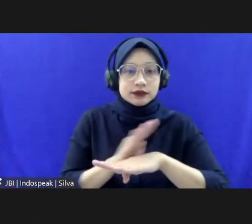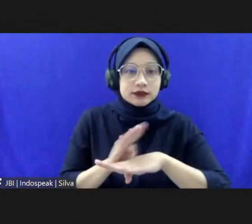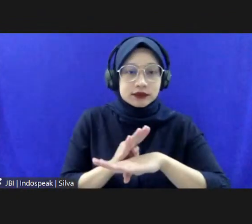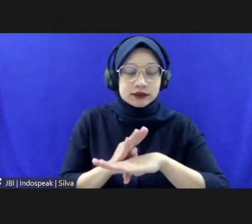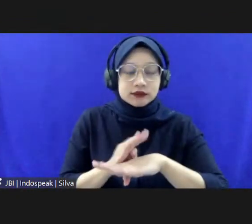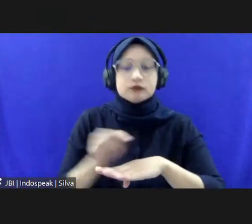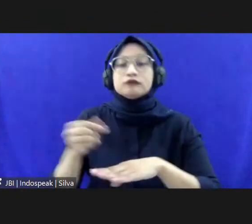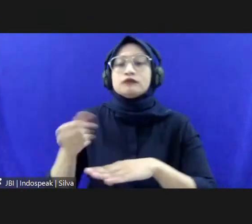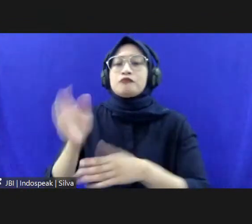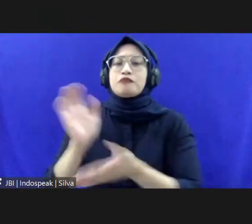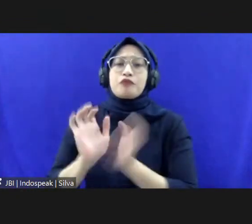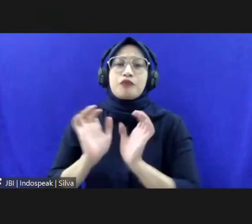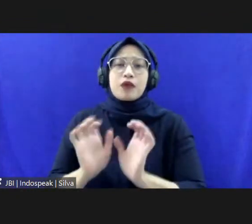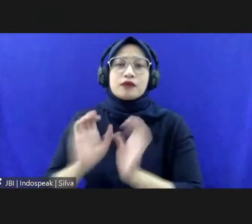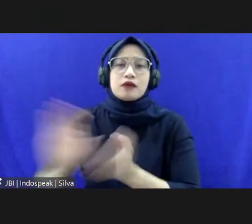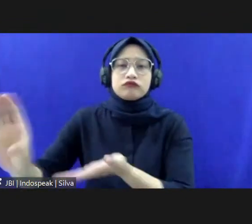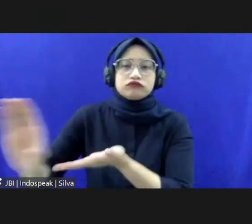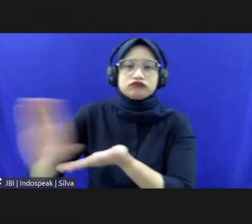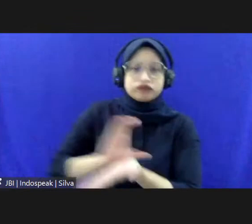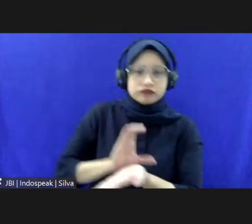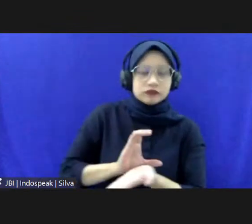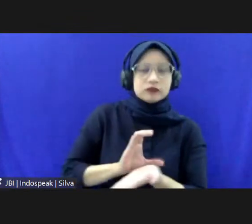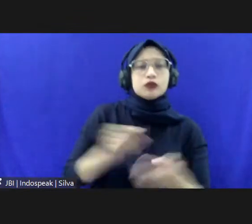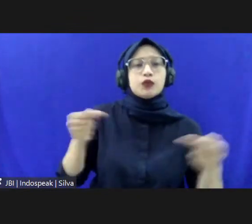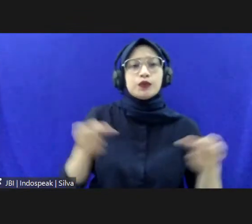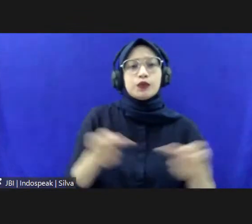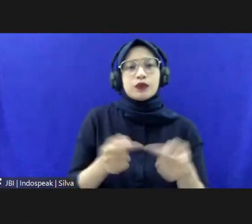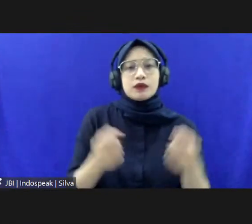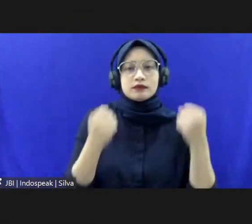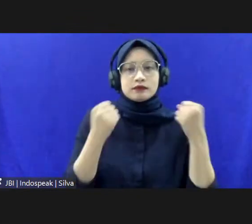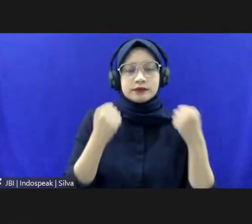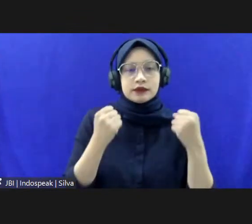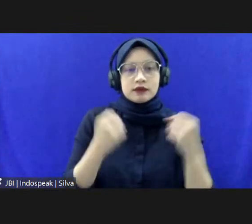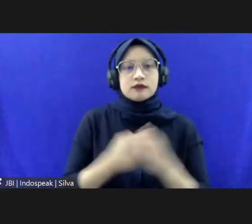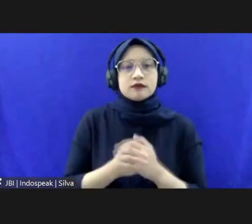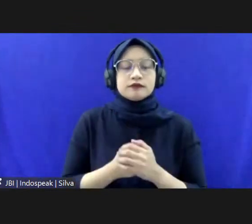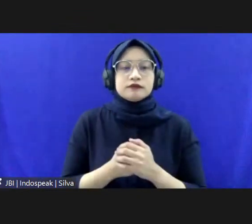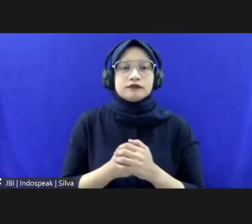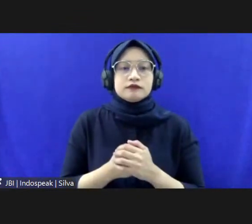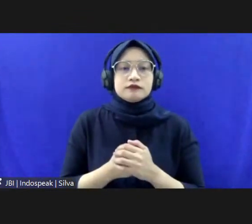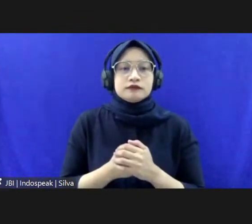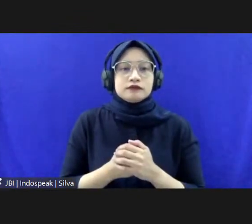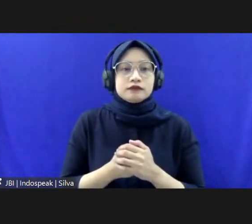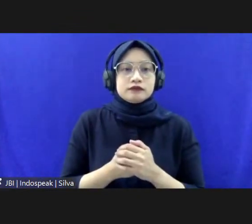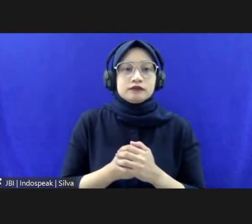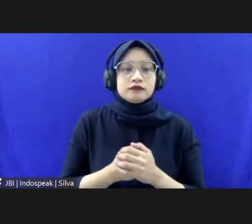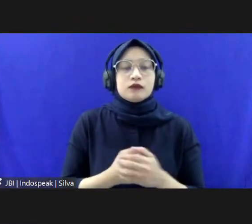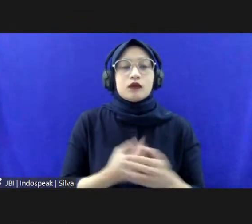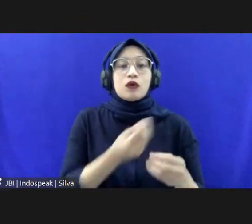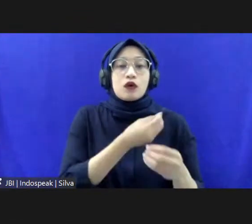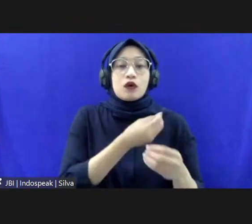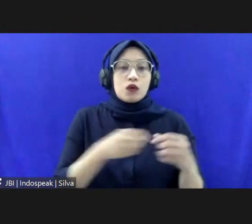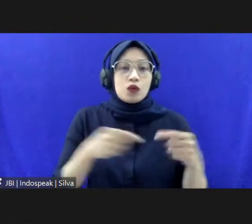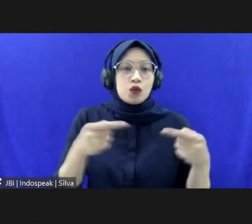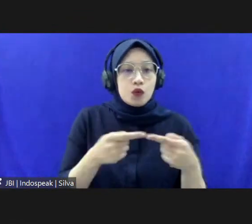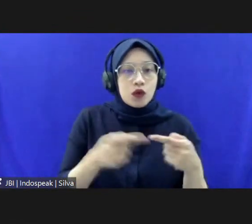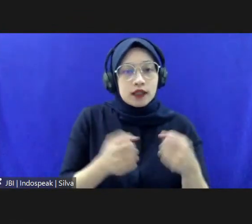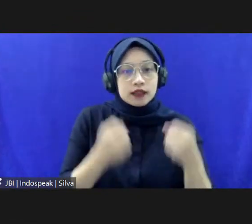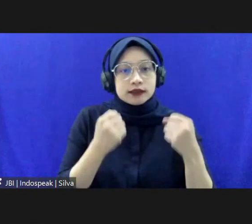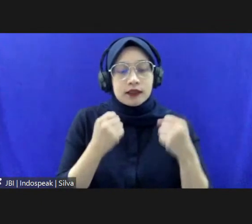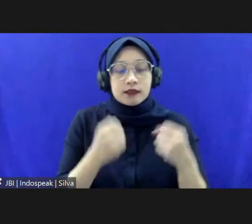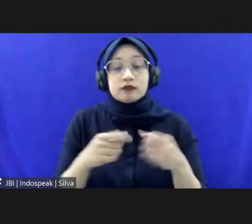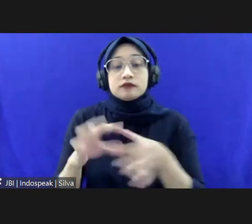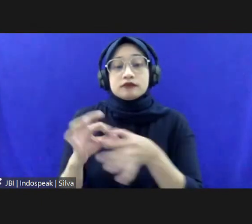invest in the health sector. As we all know, Aspen Medical and Aspen Doctor have established a partnership with PT